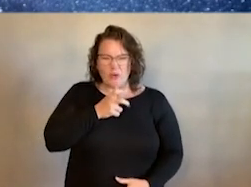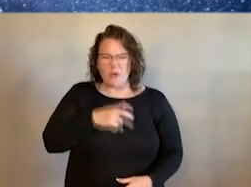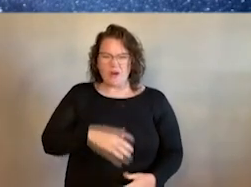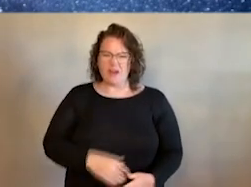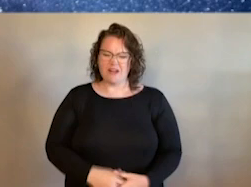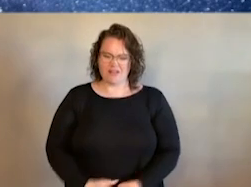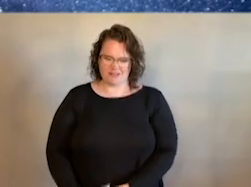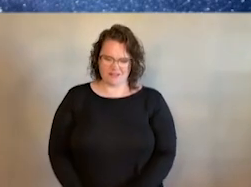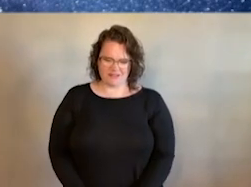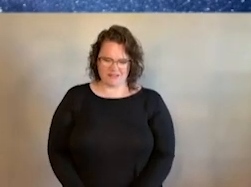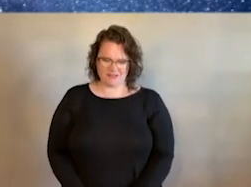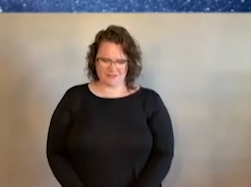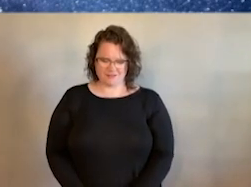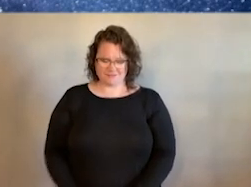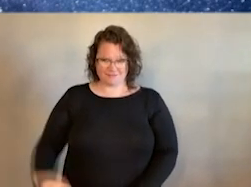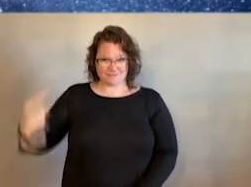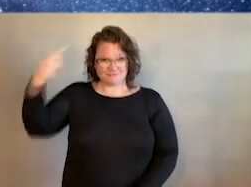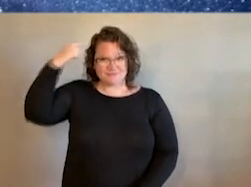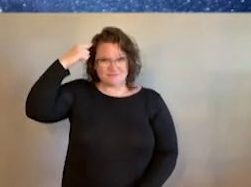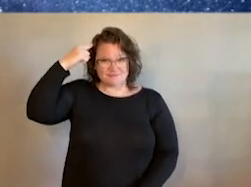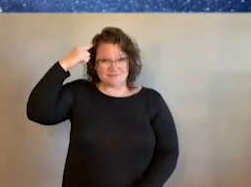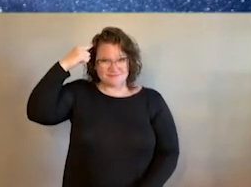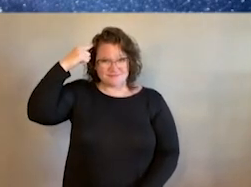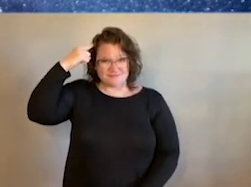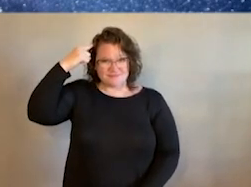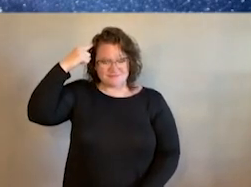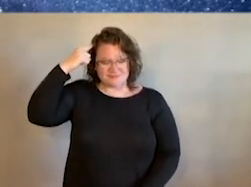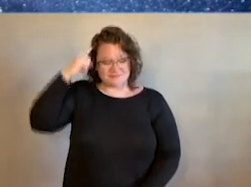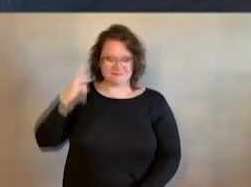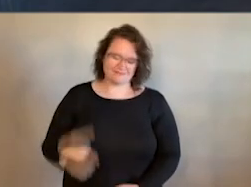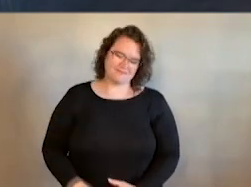Ow. Here.